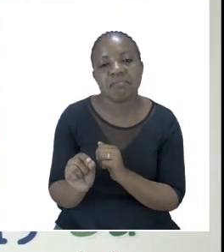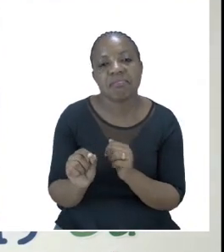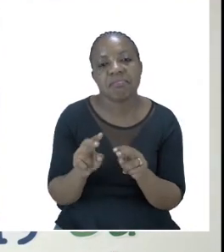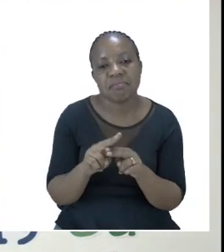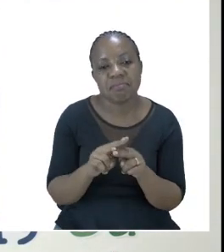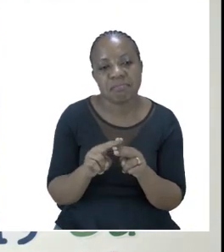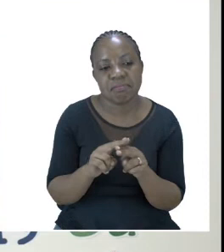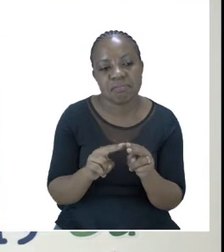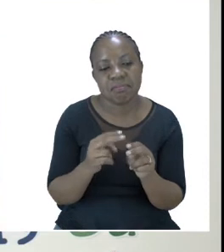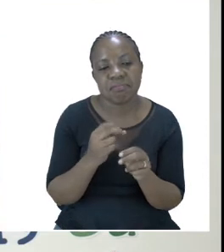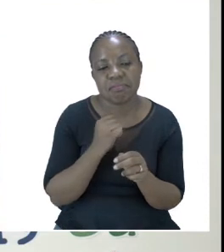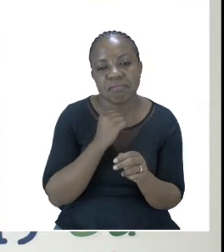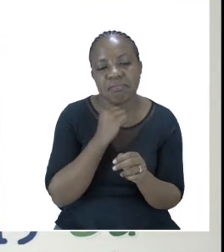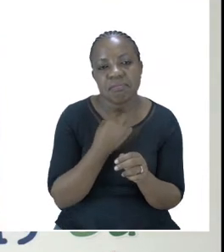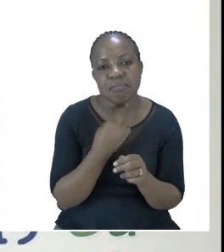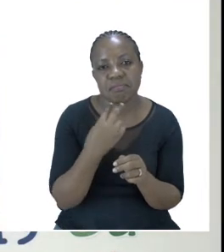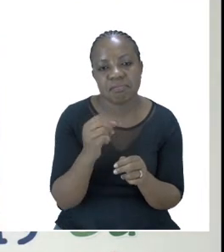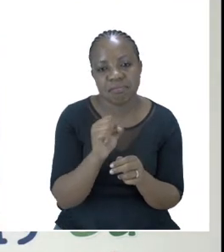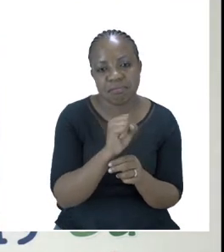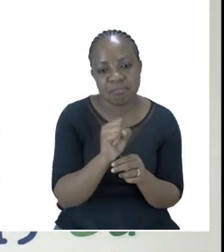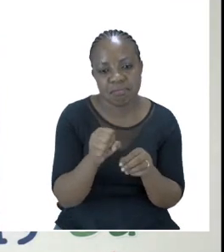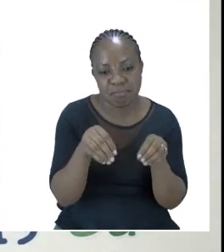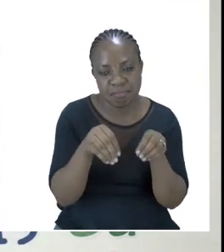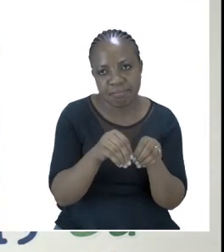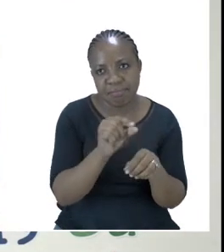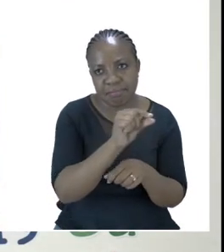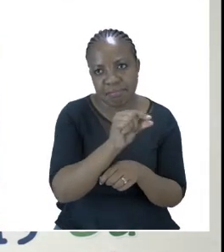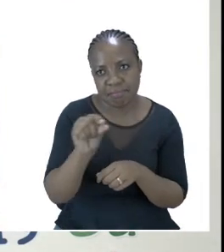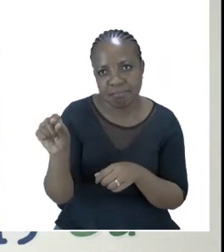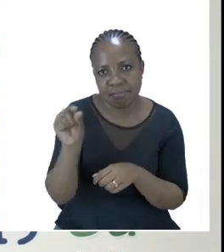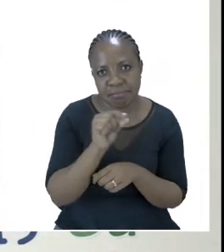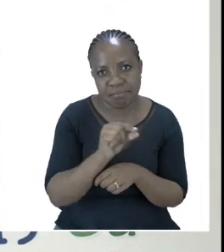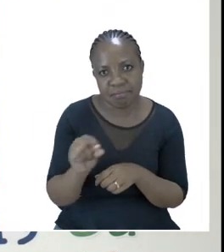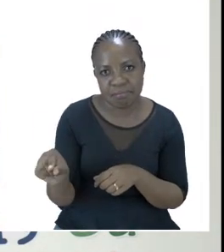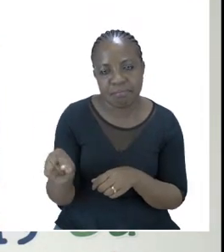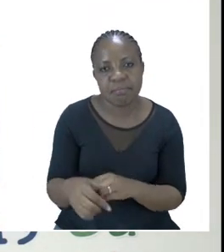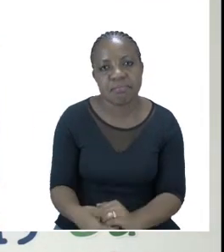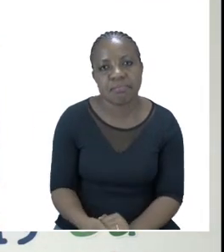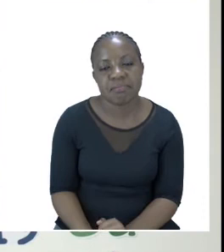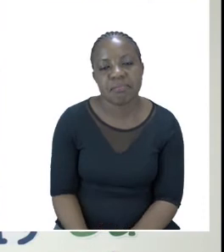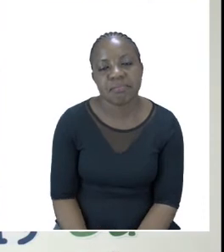have s. First of all, let's look at our words. We have